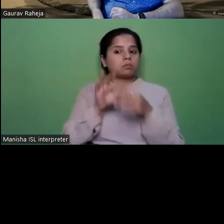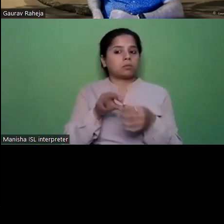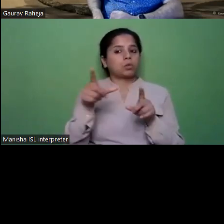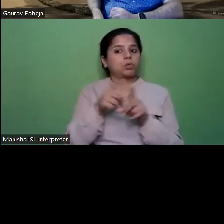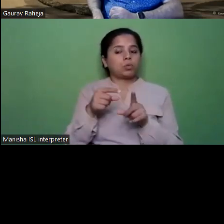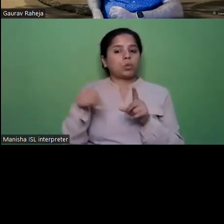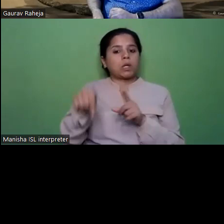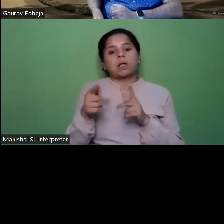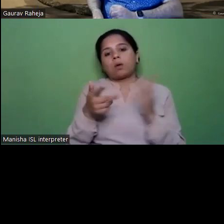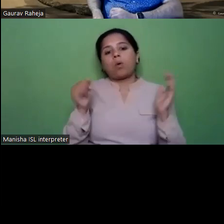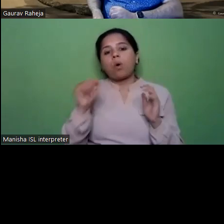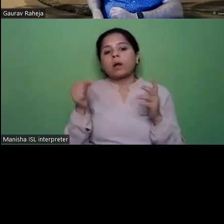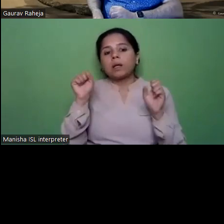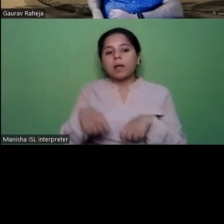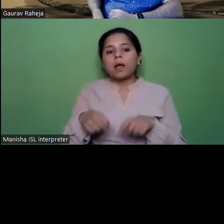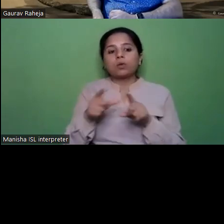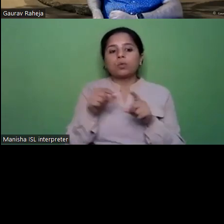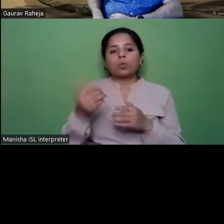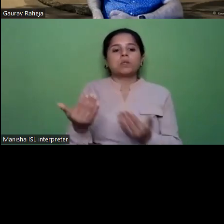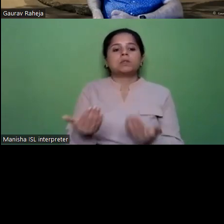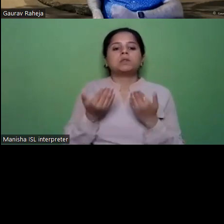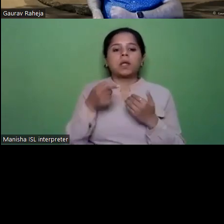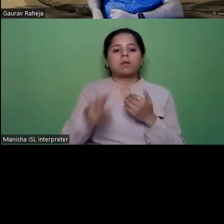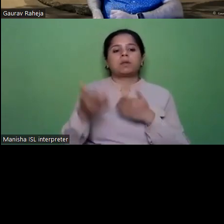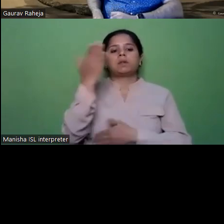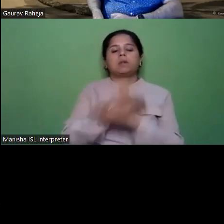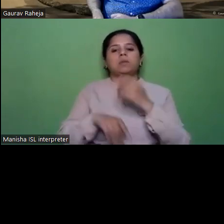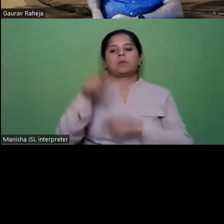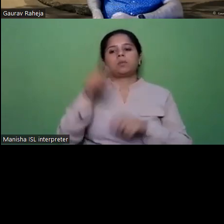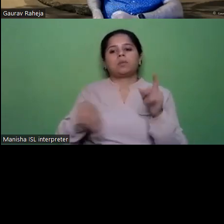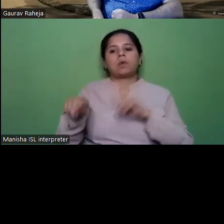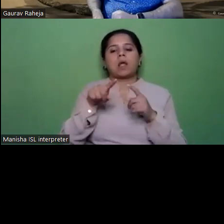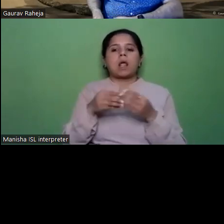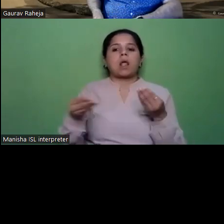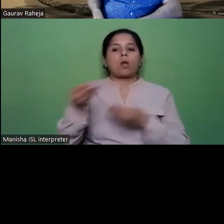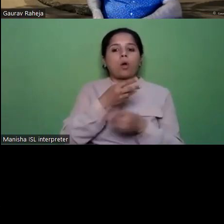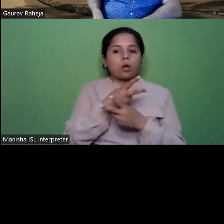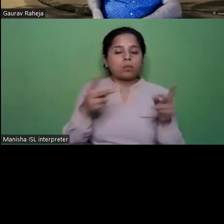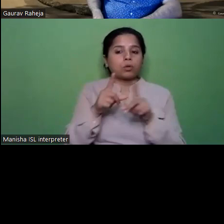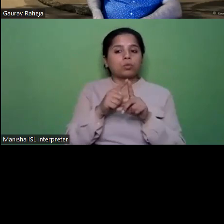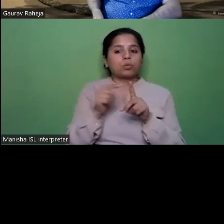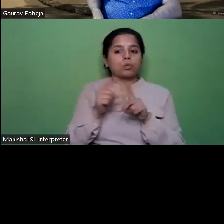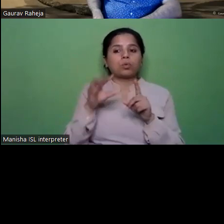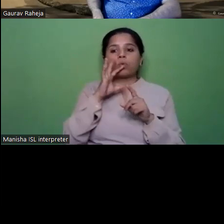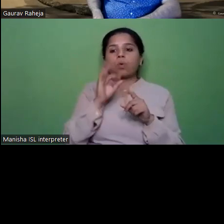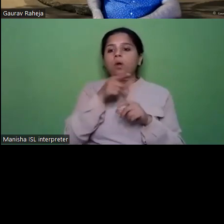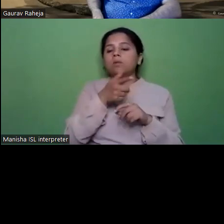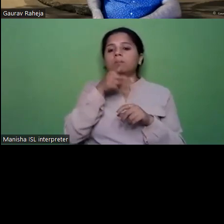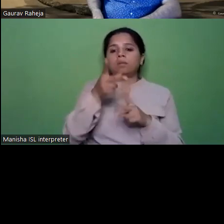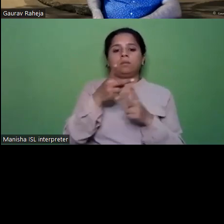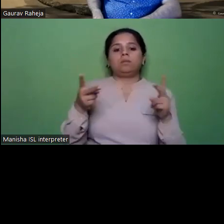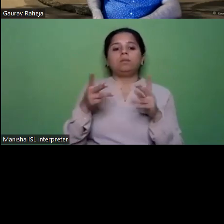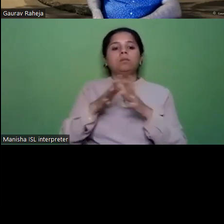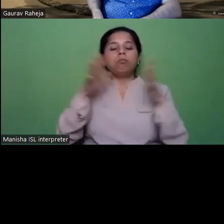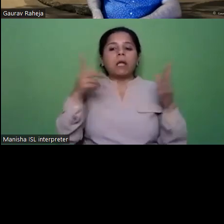technically feasible and safe for persons with disabilities, economically viable without entailing major structural